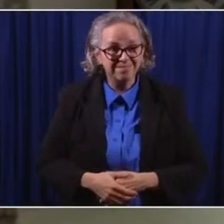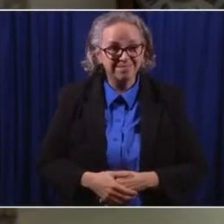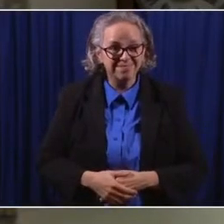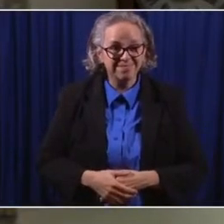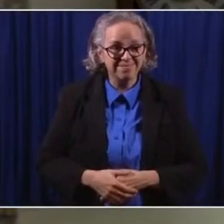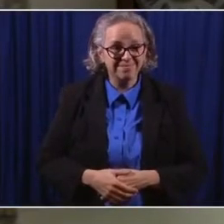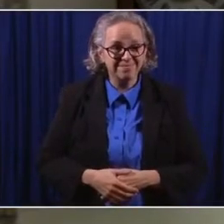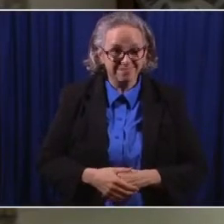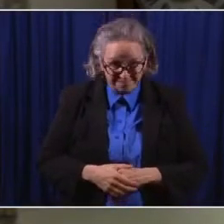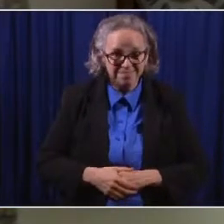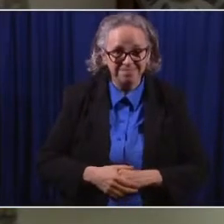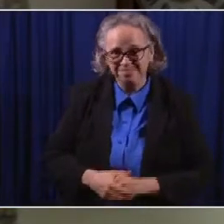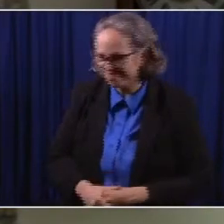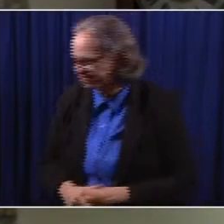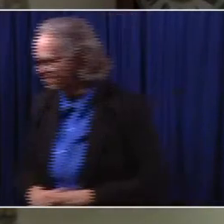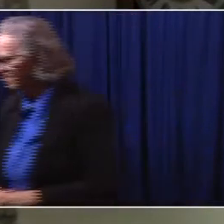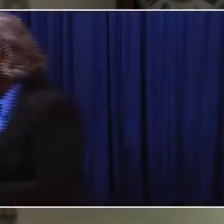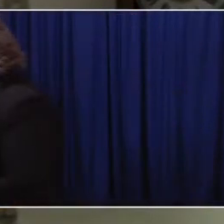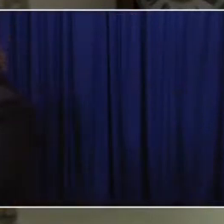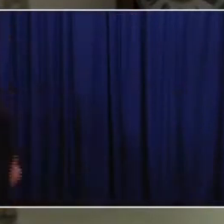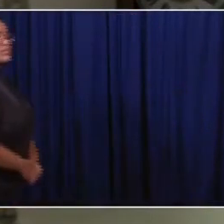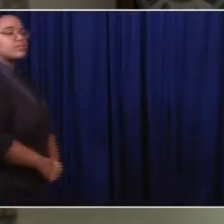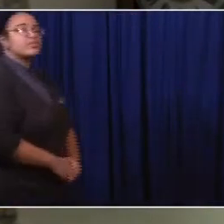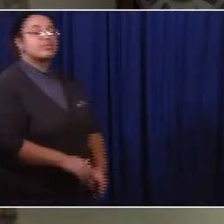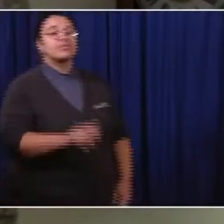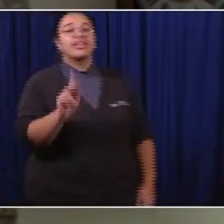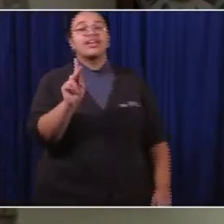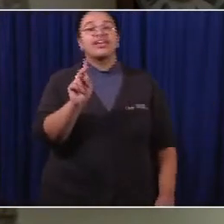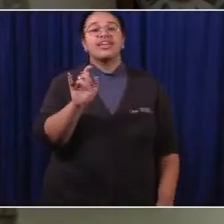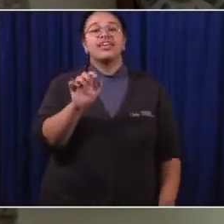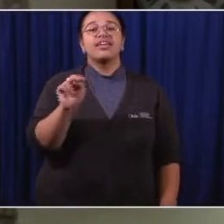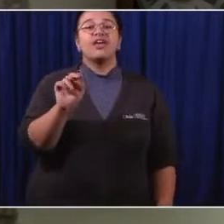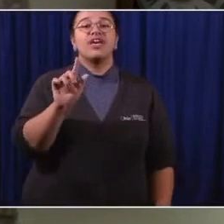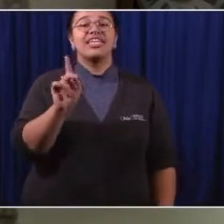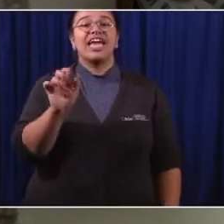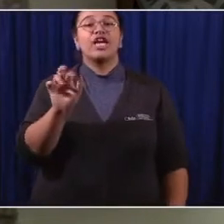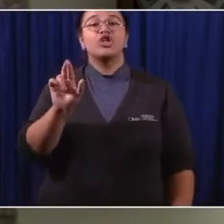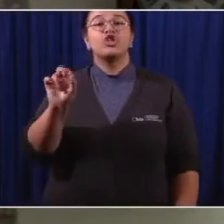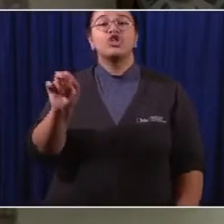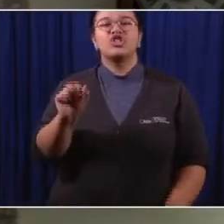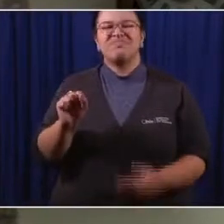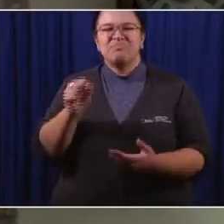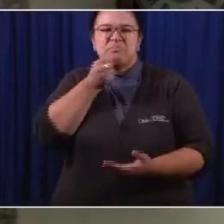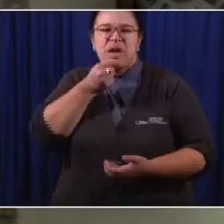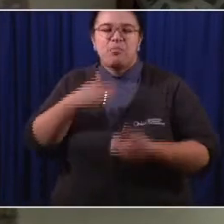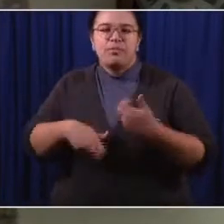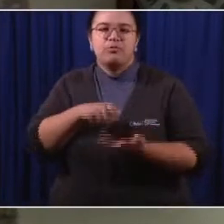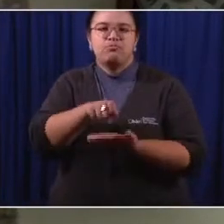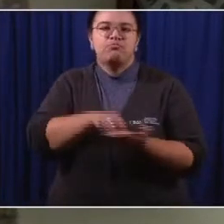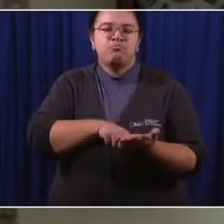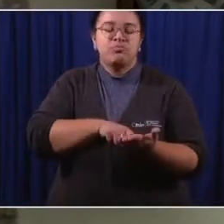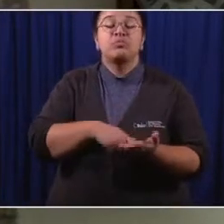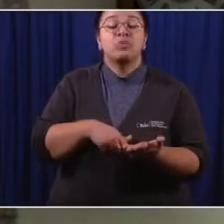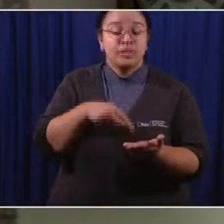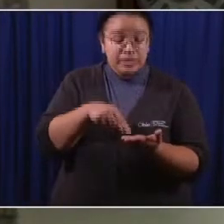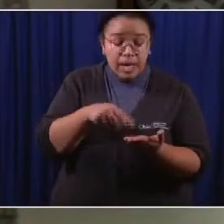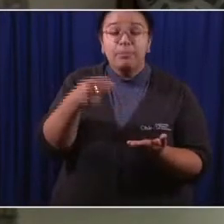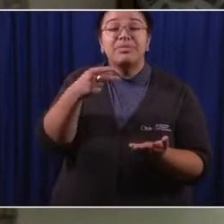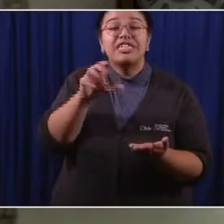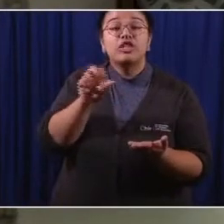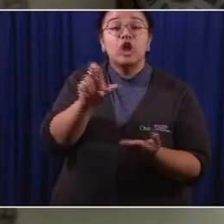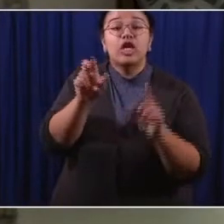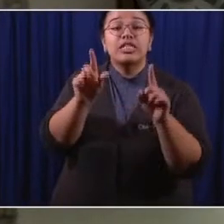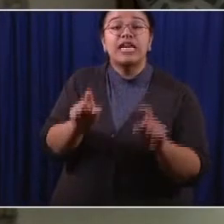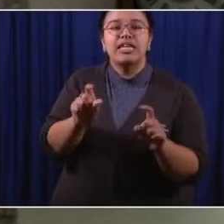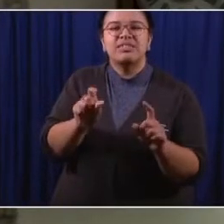Kevin Landers submitted his question in writing due to his microphone issue. Kevin Landers writes, PCR tests are considered the gold standard,